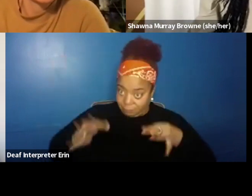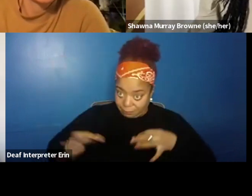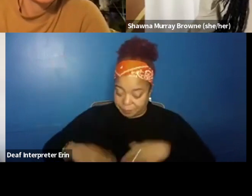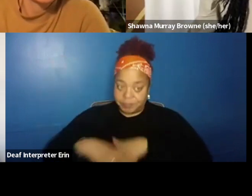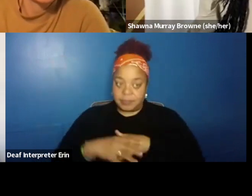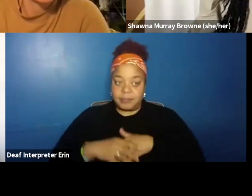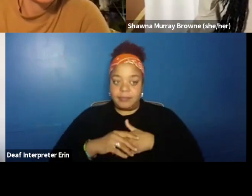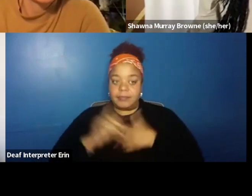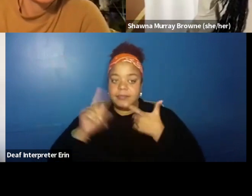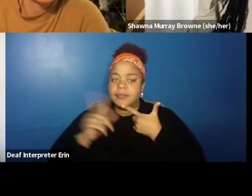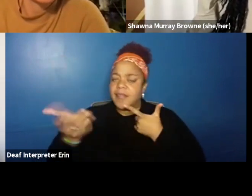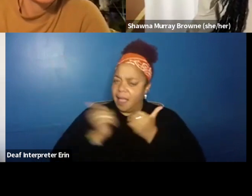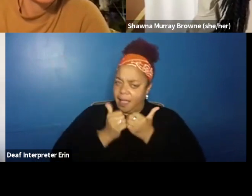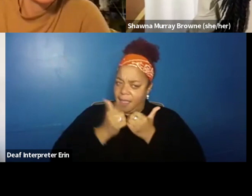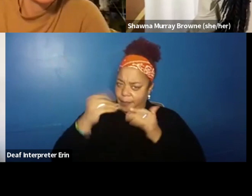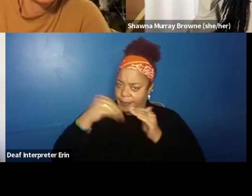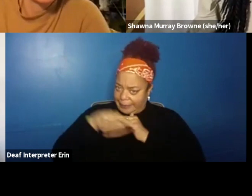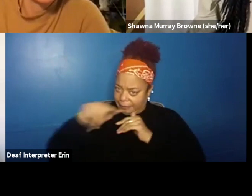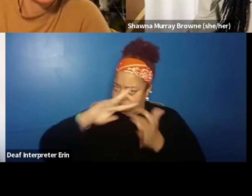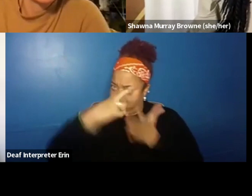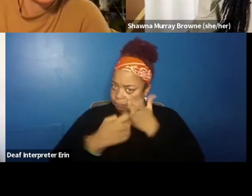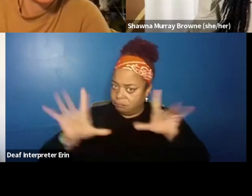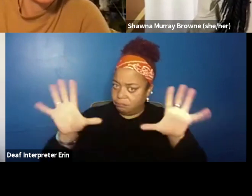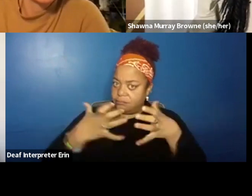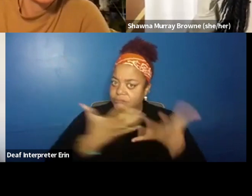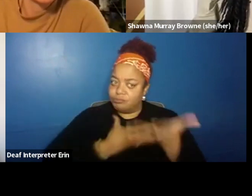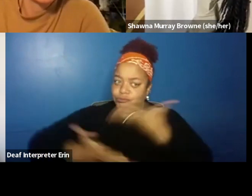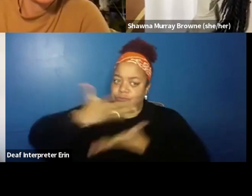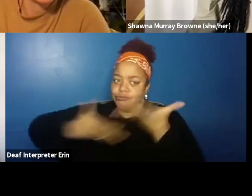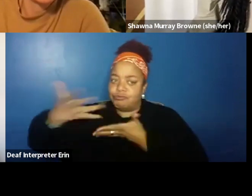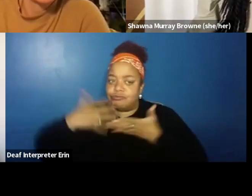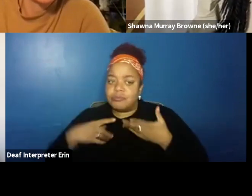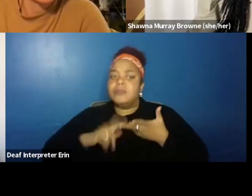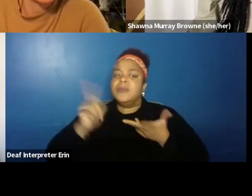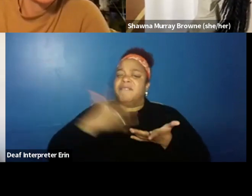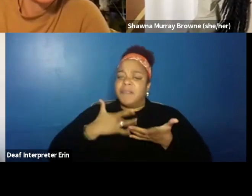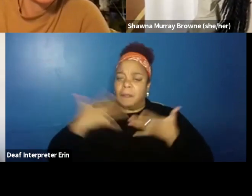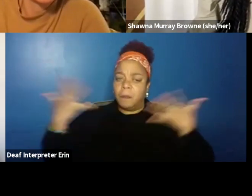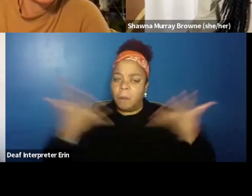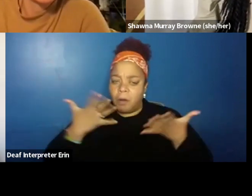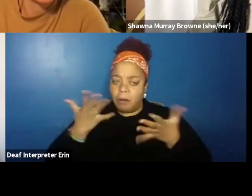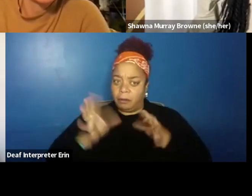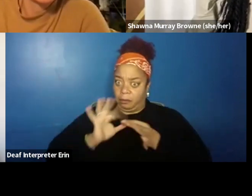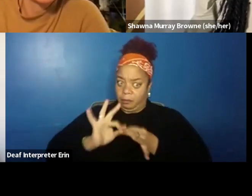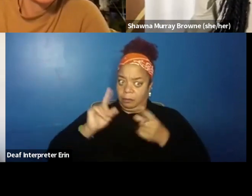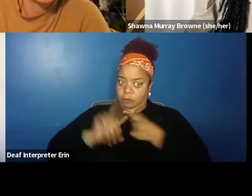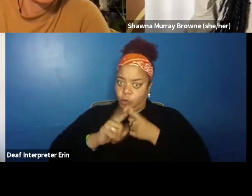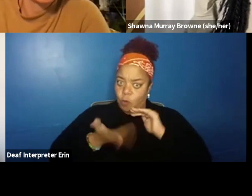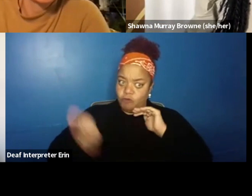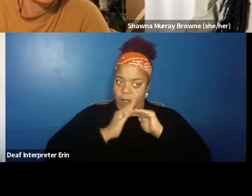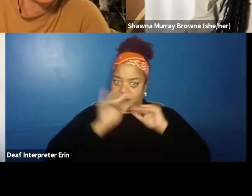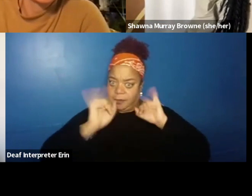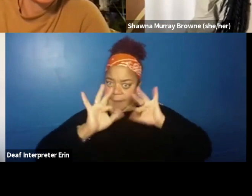this conversation. What are your feelings about the rising surveillance and carcerality in mental